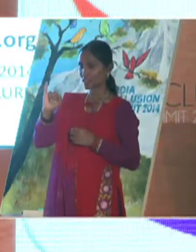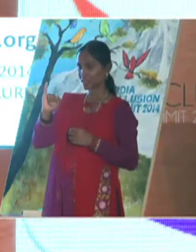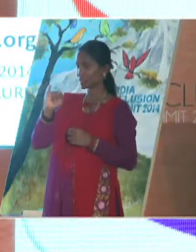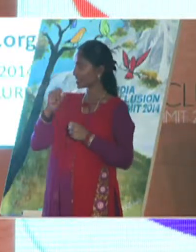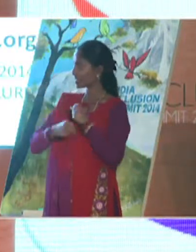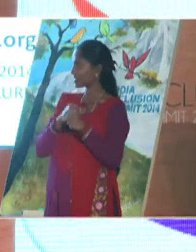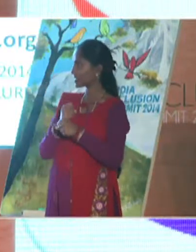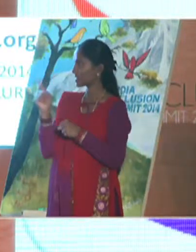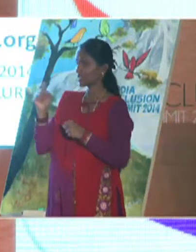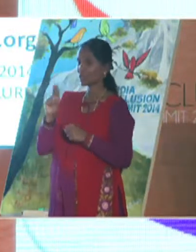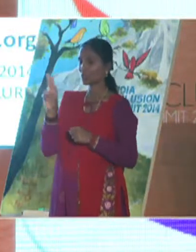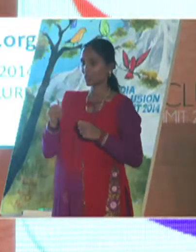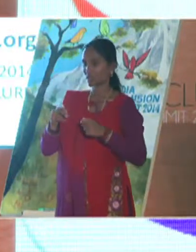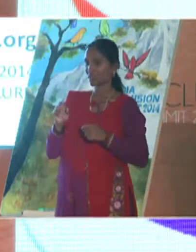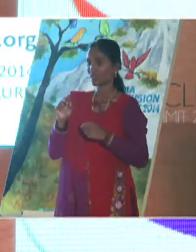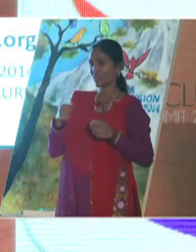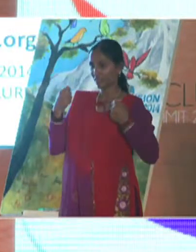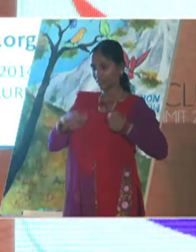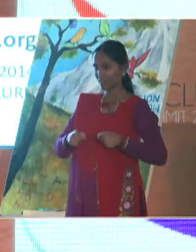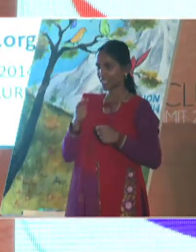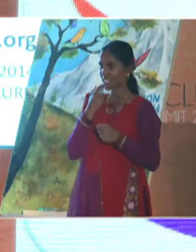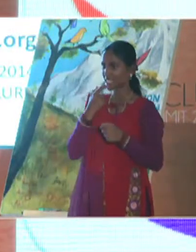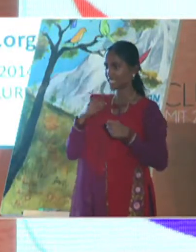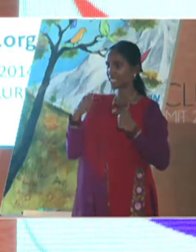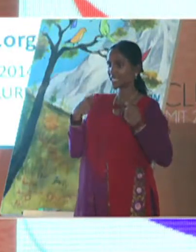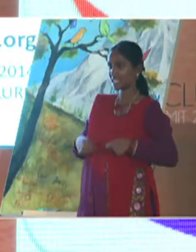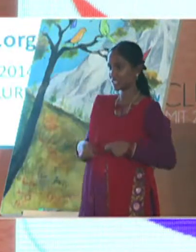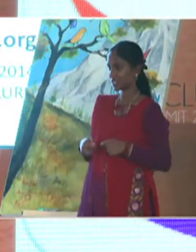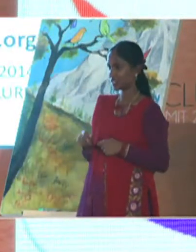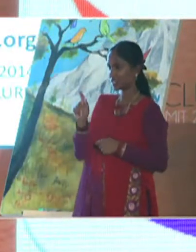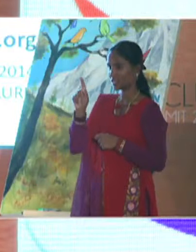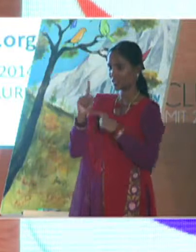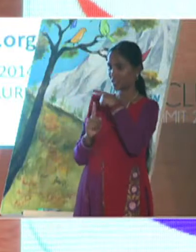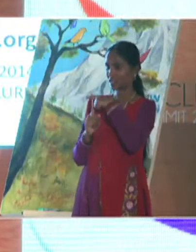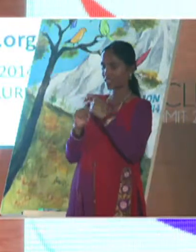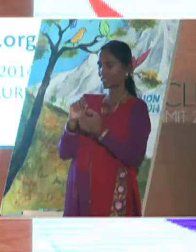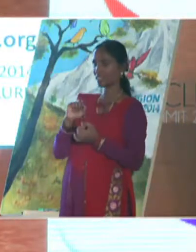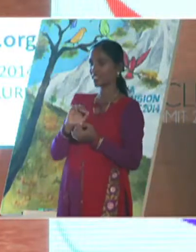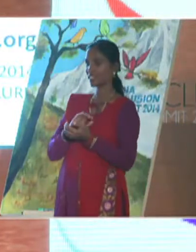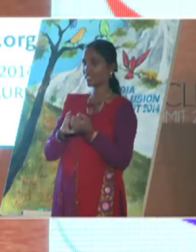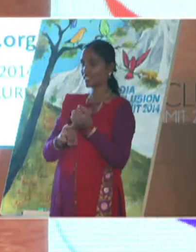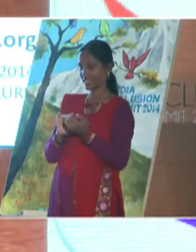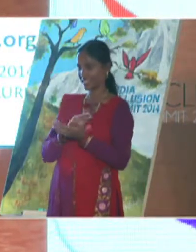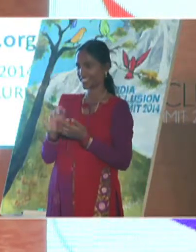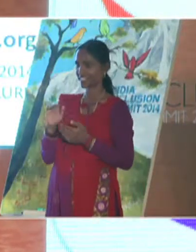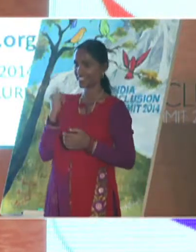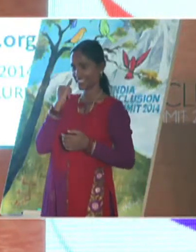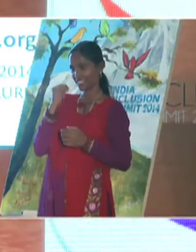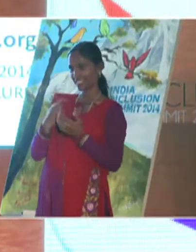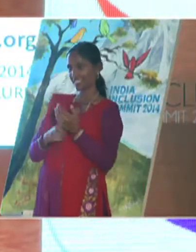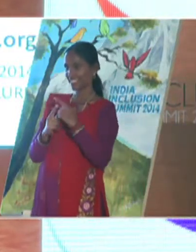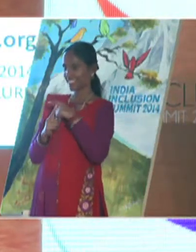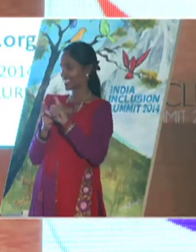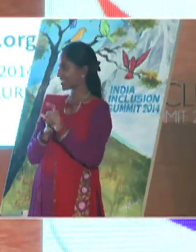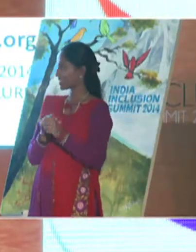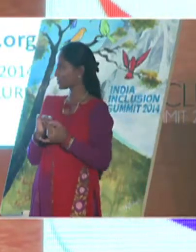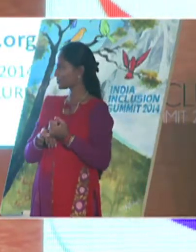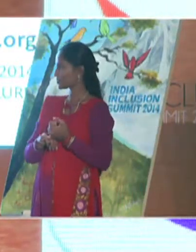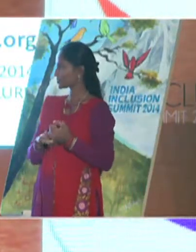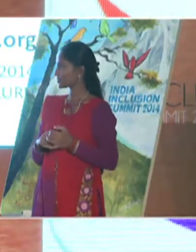white T-shirts because it was bleeding every day. And that was not the worst thing because it was painful. But people finding out,